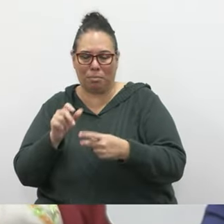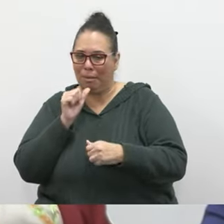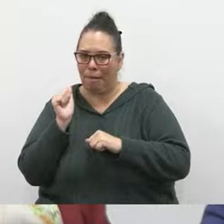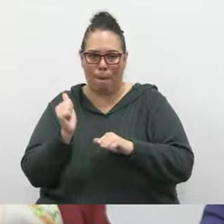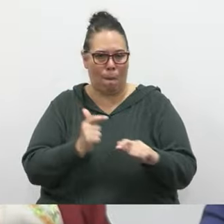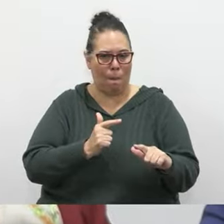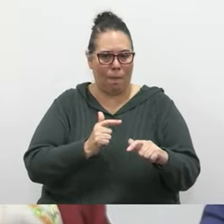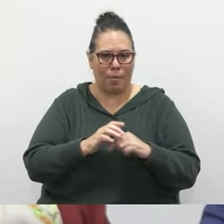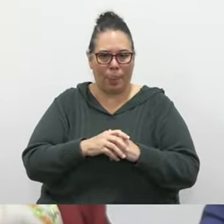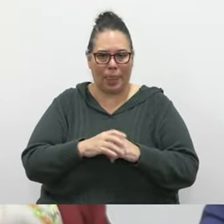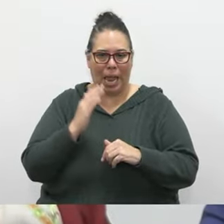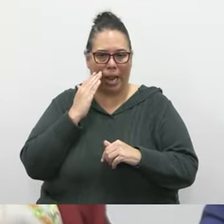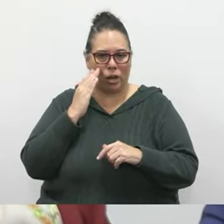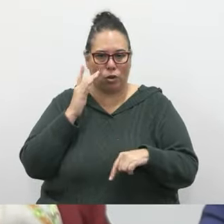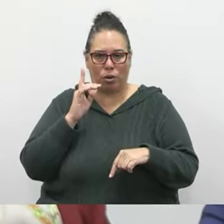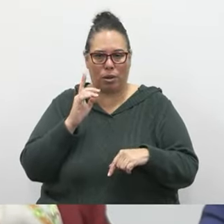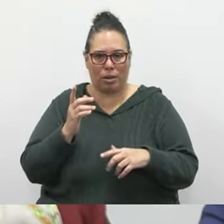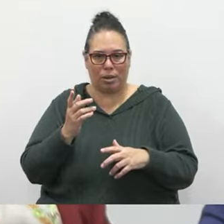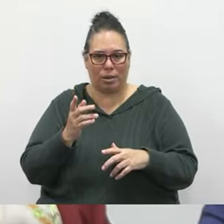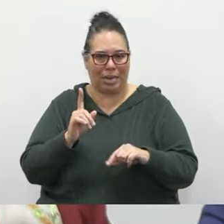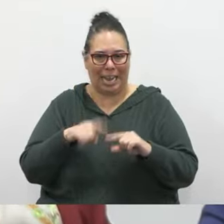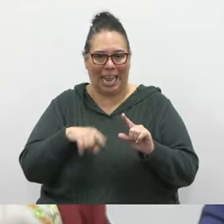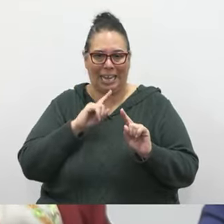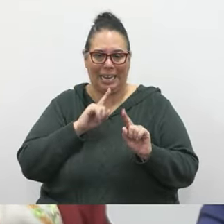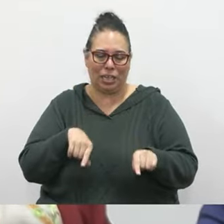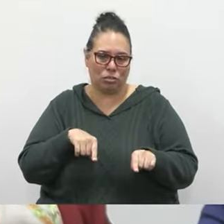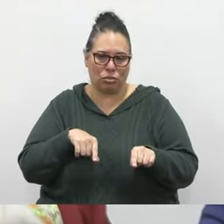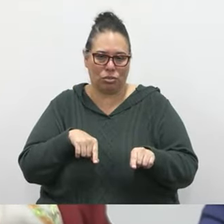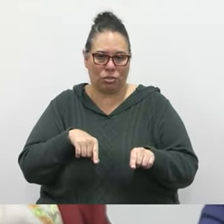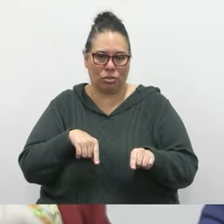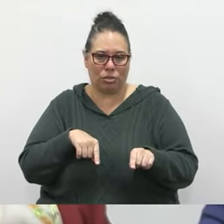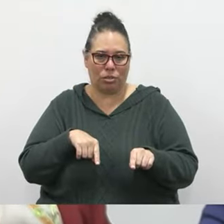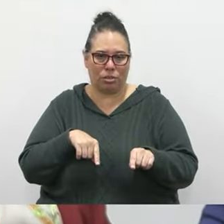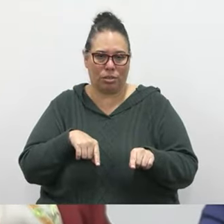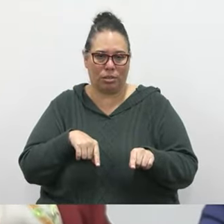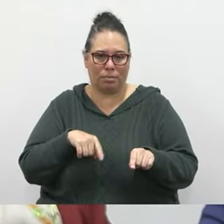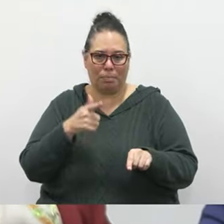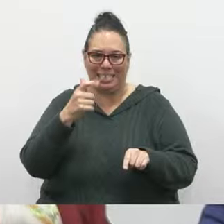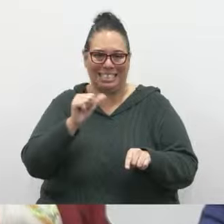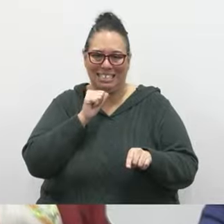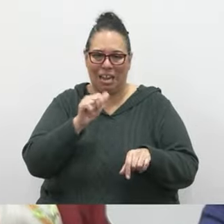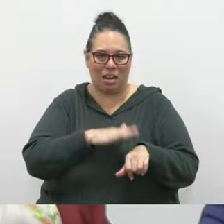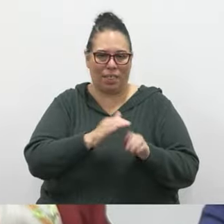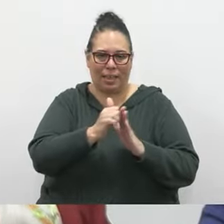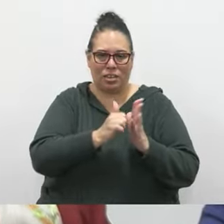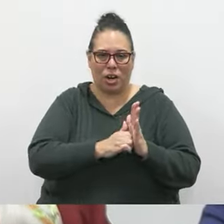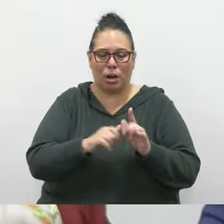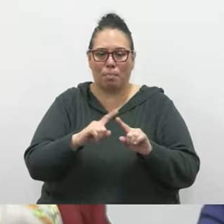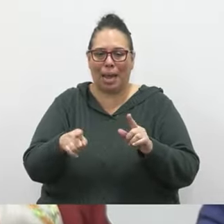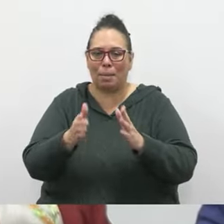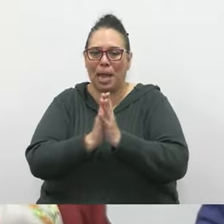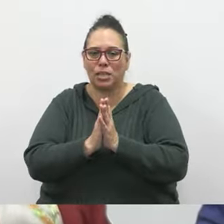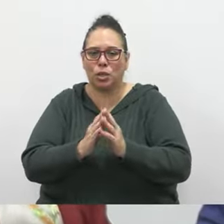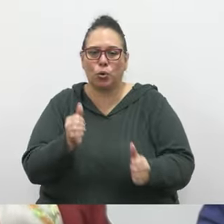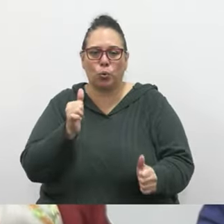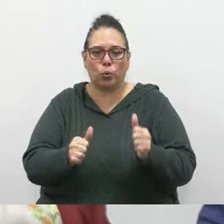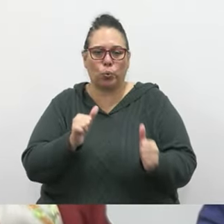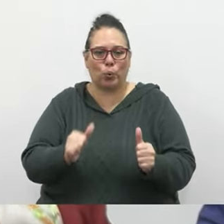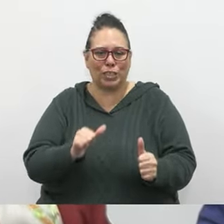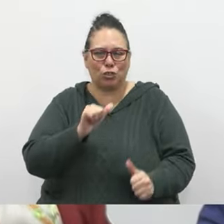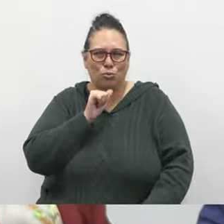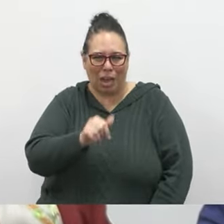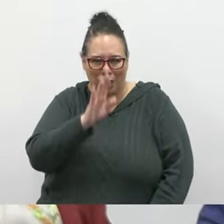them. I know you can't answer with not on the agenda, but I ask you, which of these do not directly